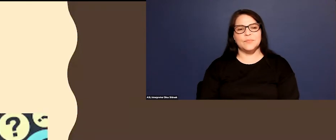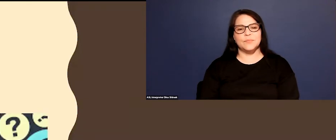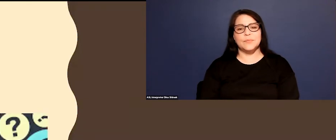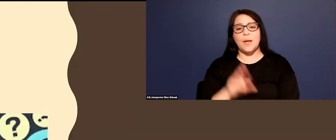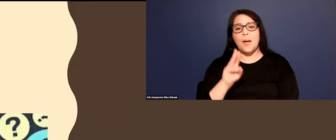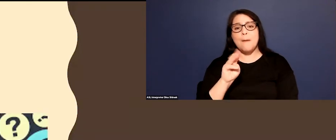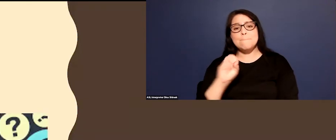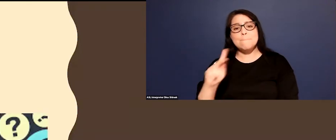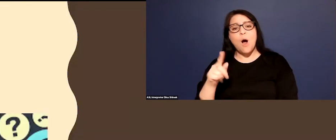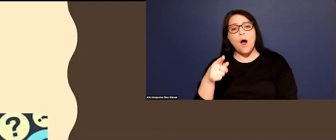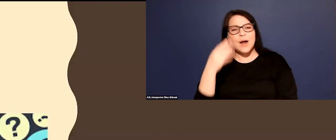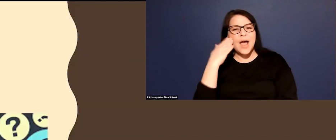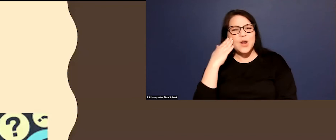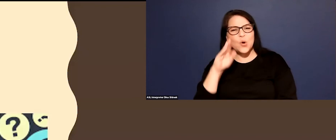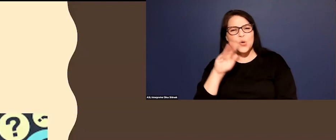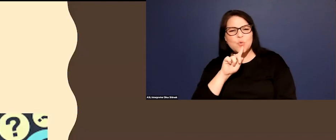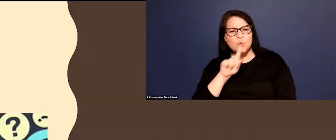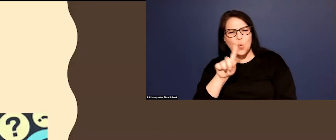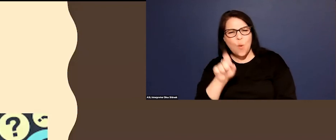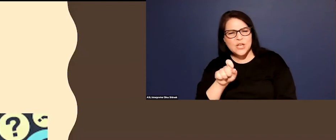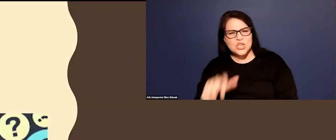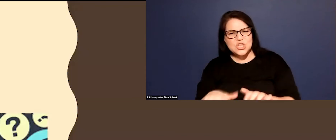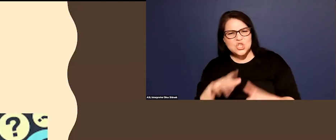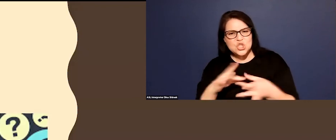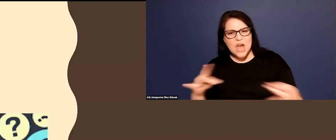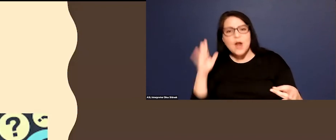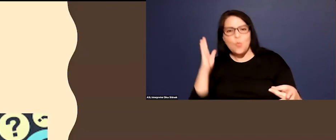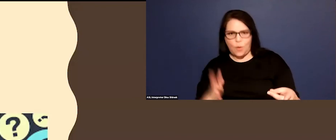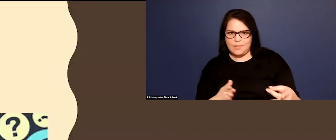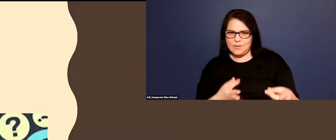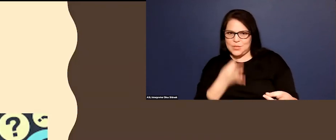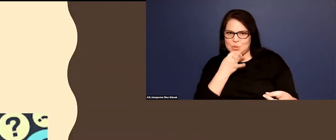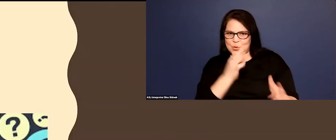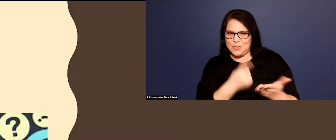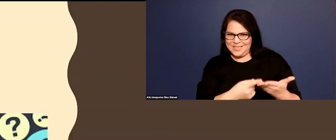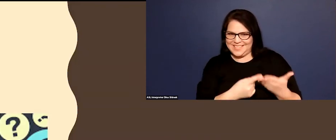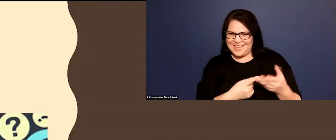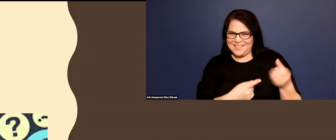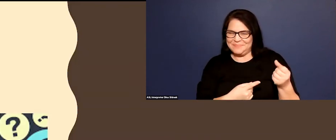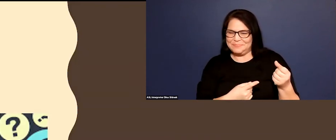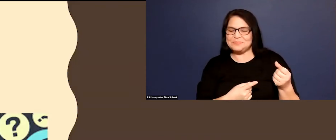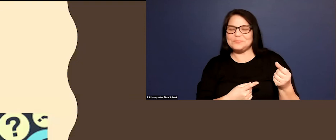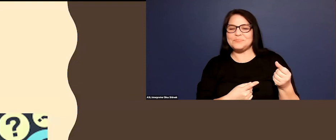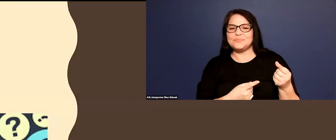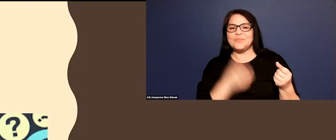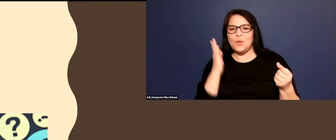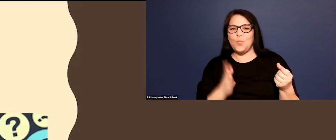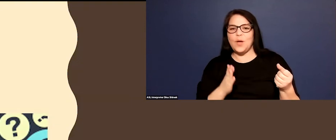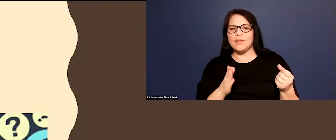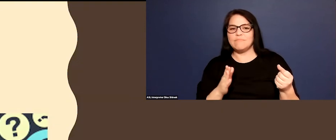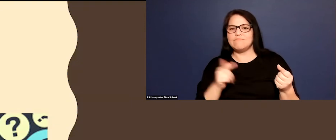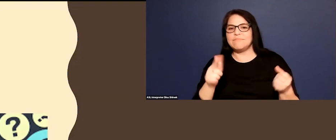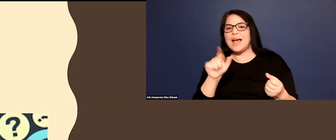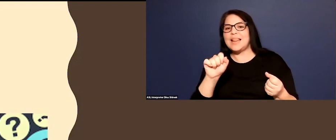Mark, I know you put a question in the chat. We're going to get to that in a minute, and we'll let Liz come back on